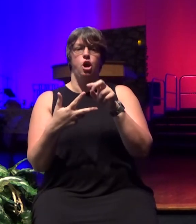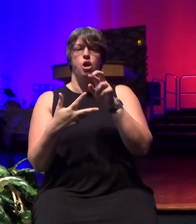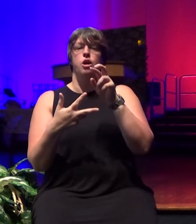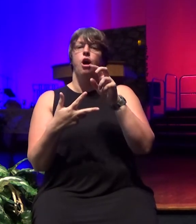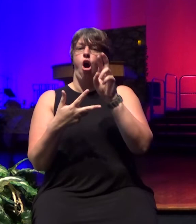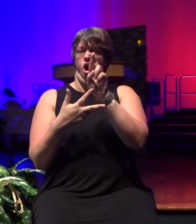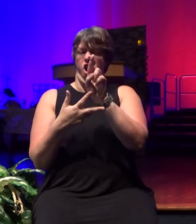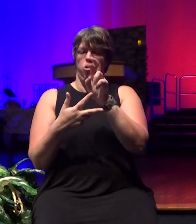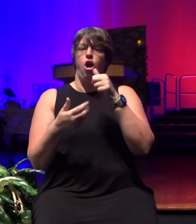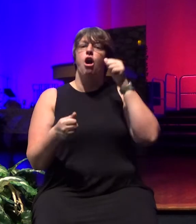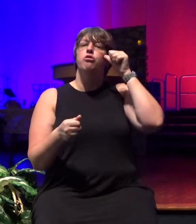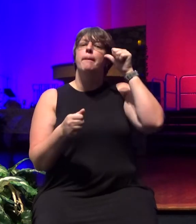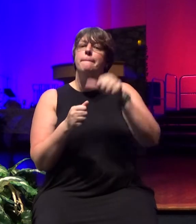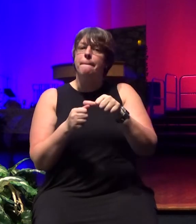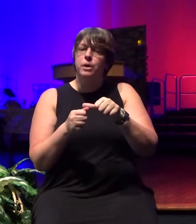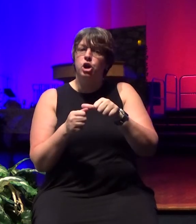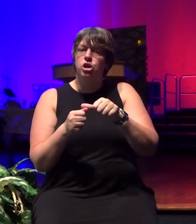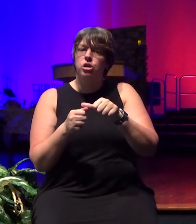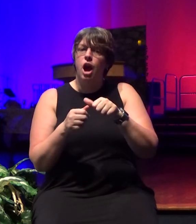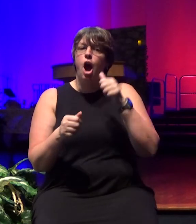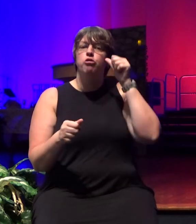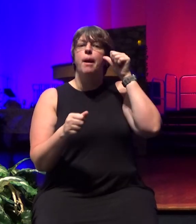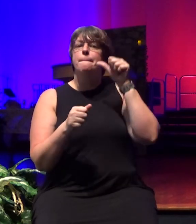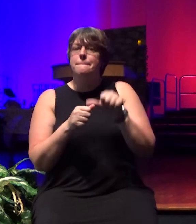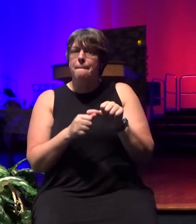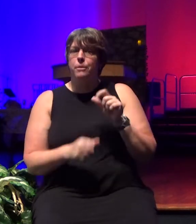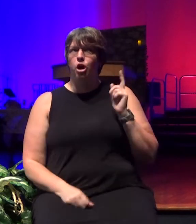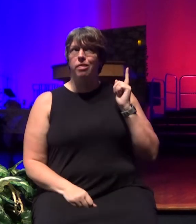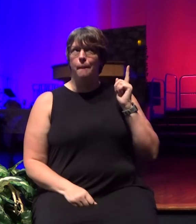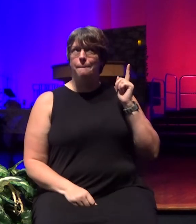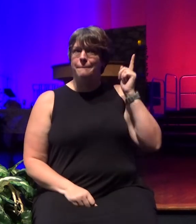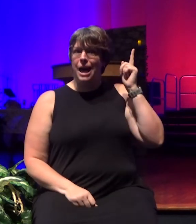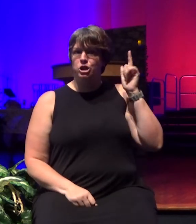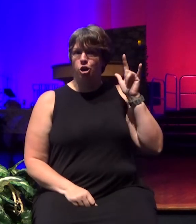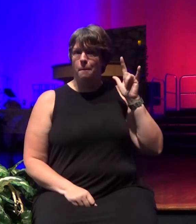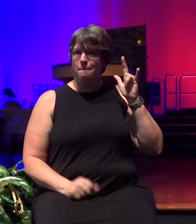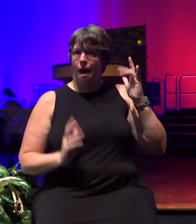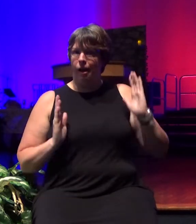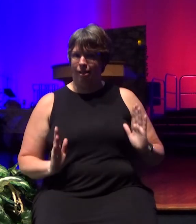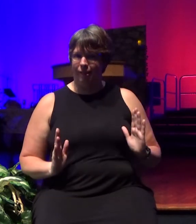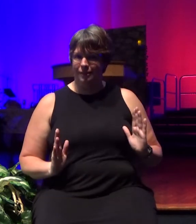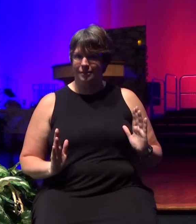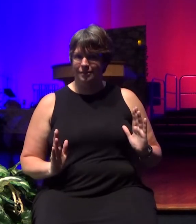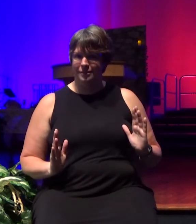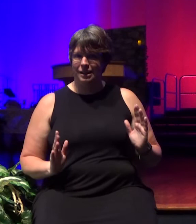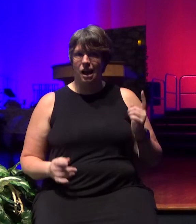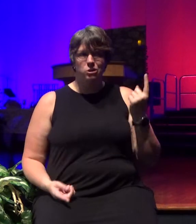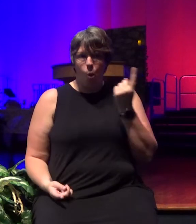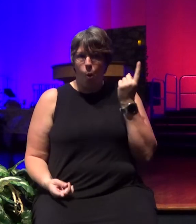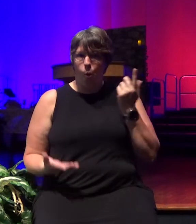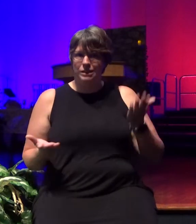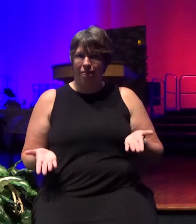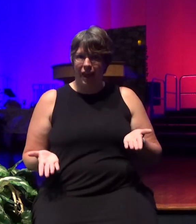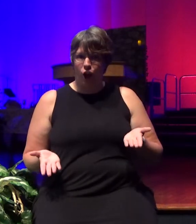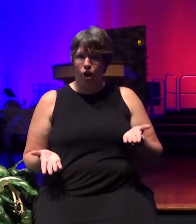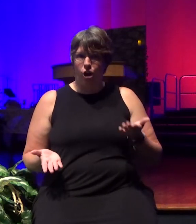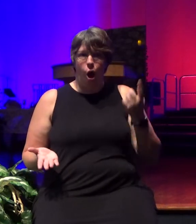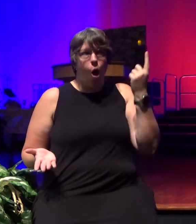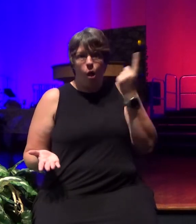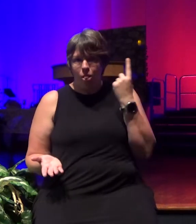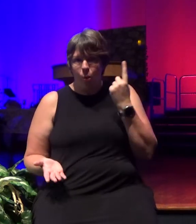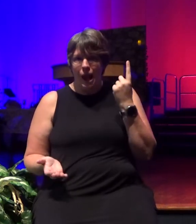you prepare to do that, wherever you are called in your precious, wonderful life, May these 3 R's help you. First of